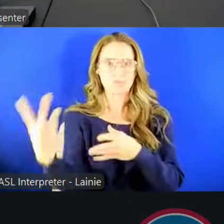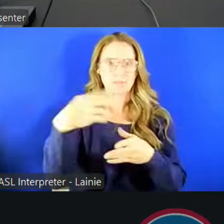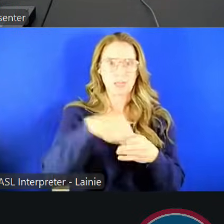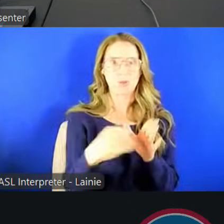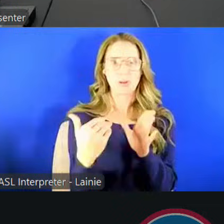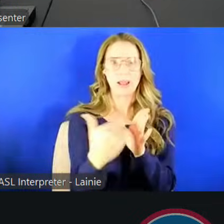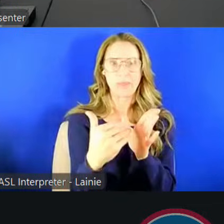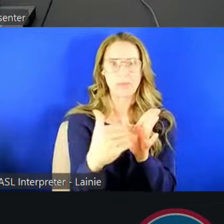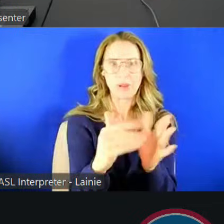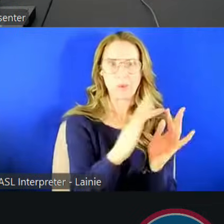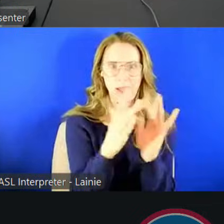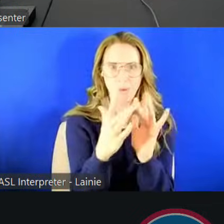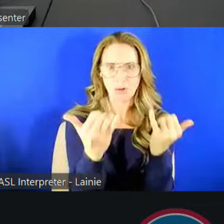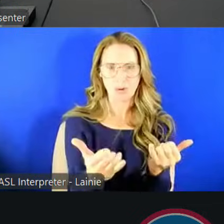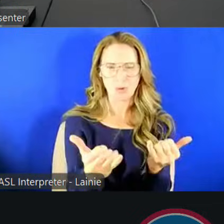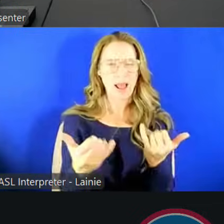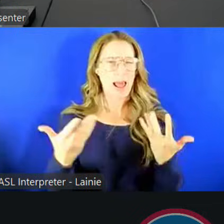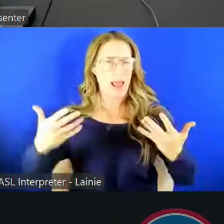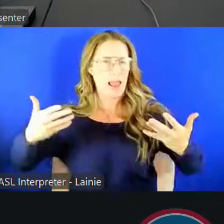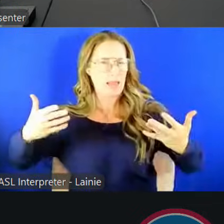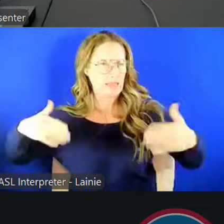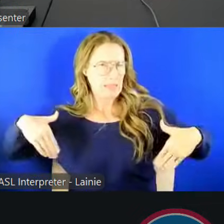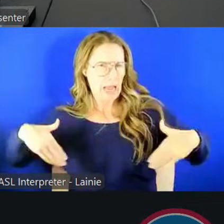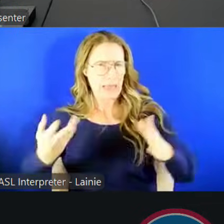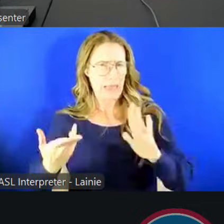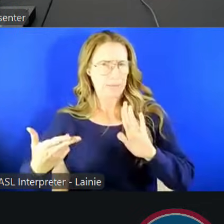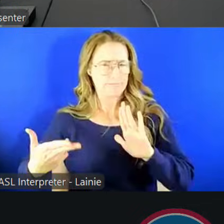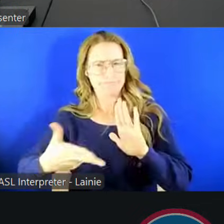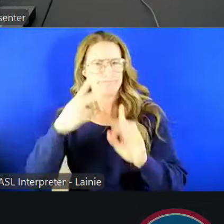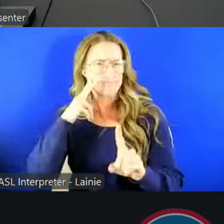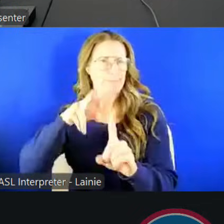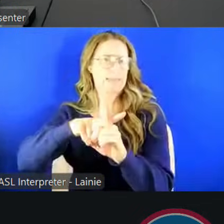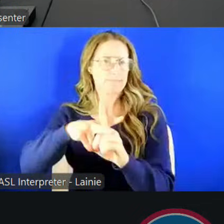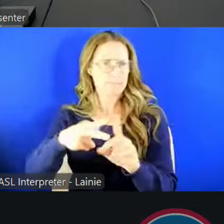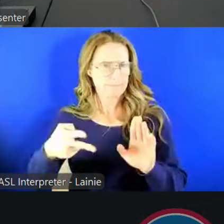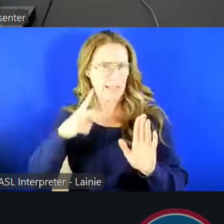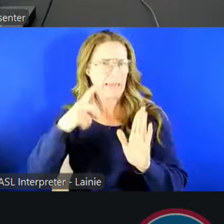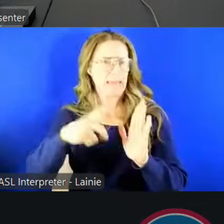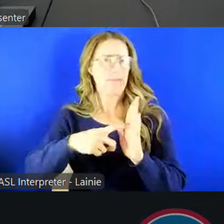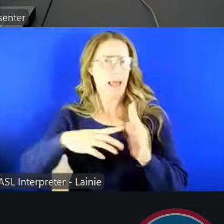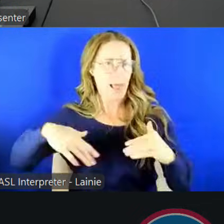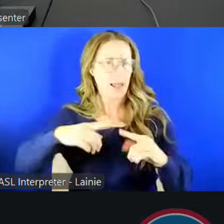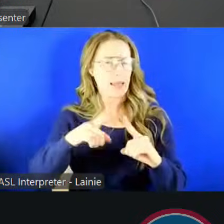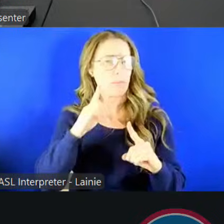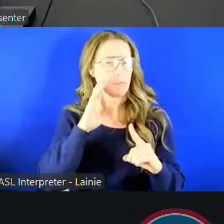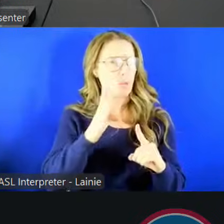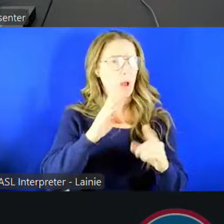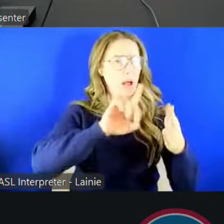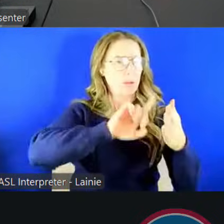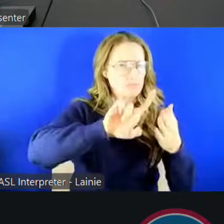defined yet, but there's more to come, and we do plan to beef this up even more.